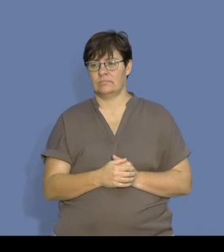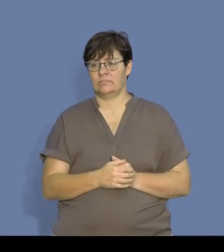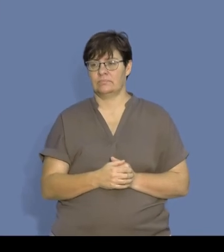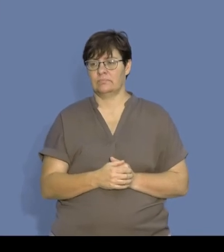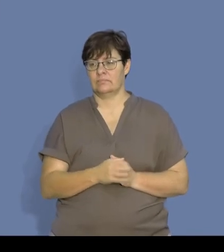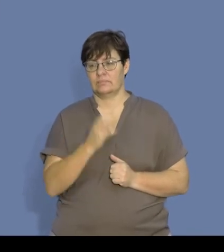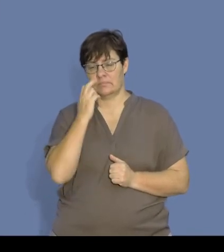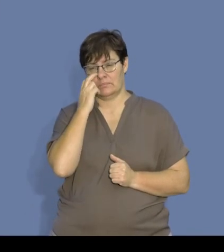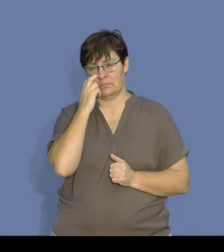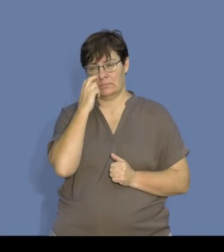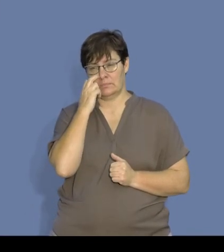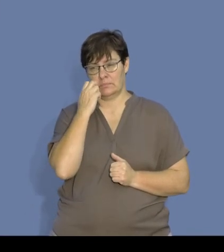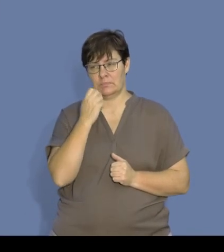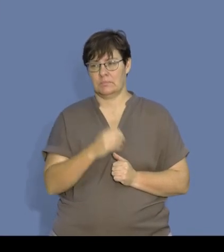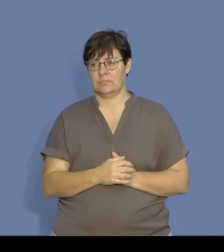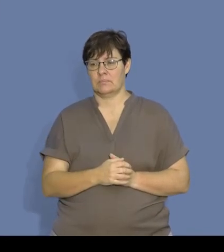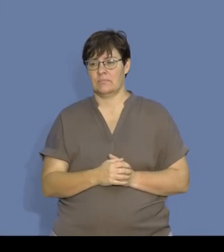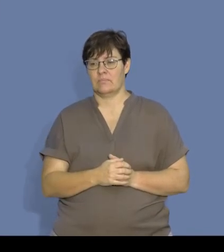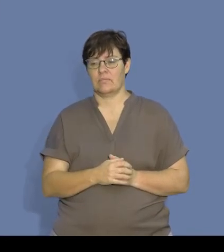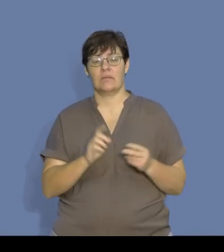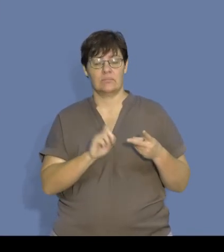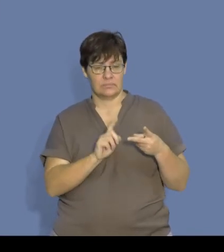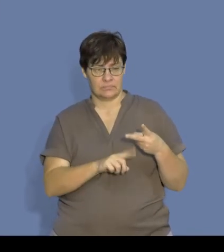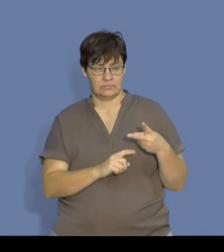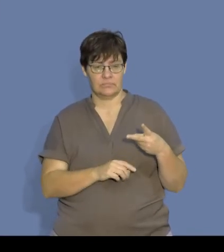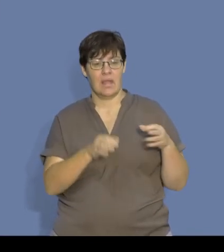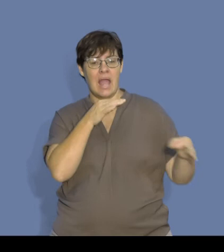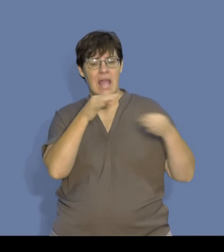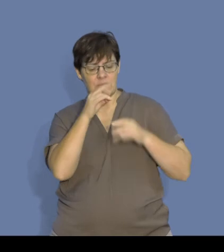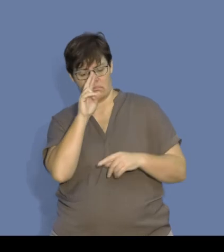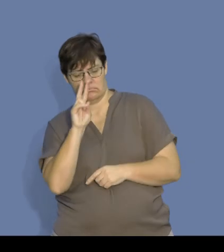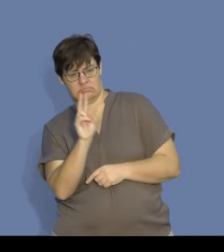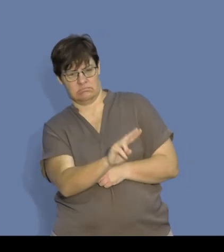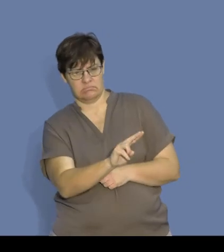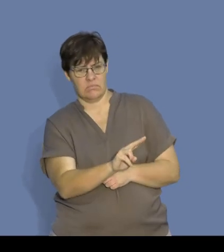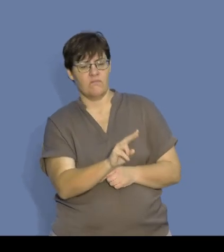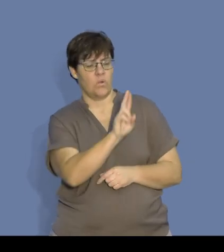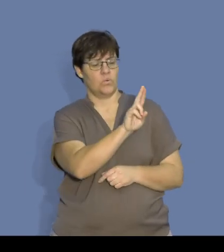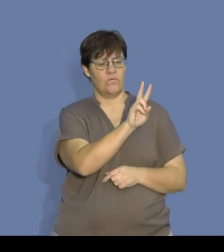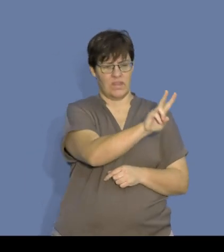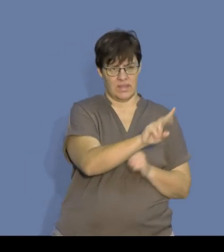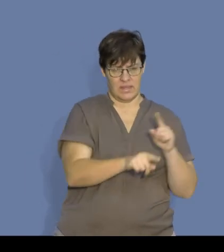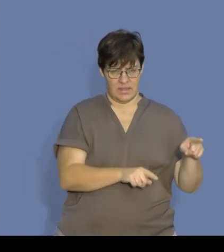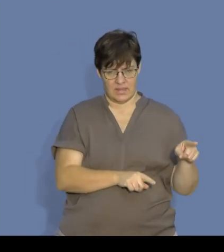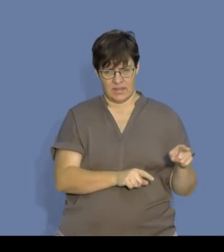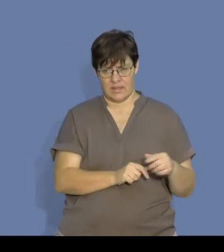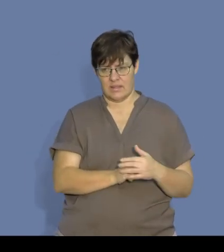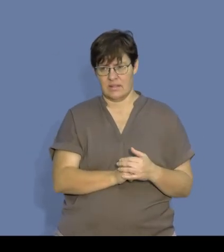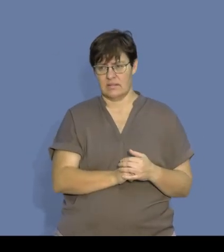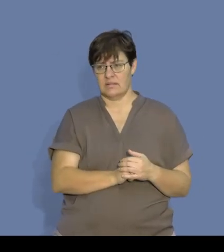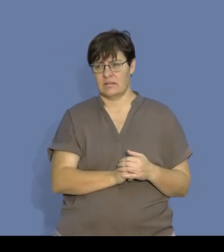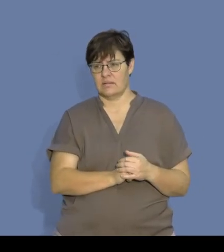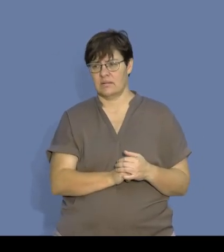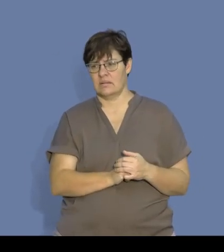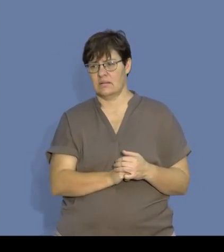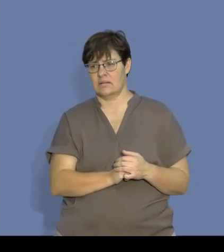Now, the other question was explain the observation made for ultraviolet light, and I didn't leave myself enough space, so I'm going to